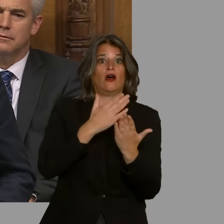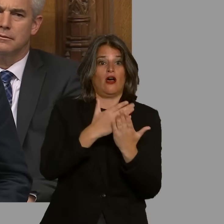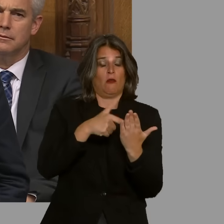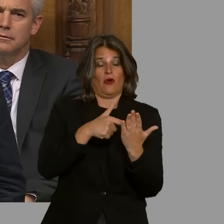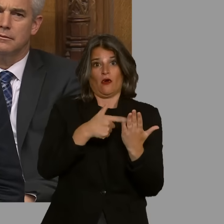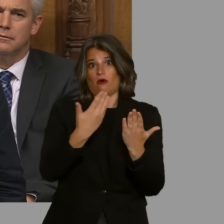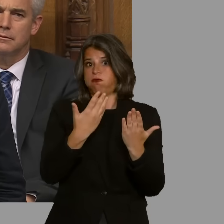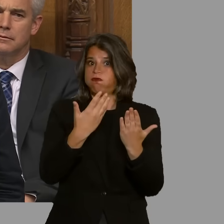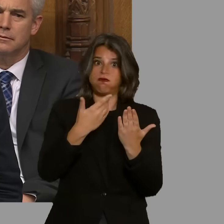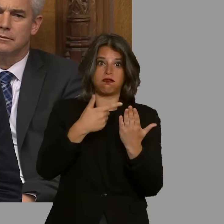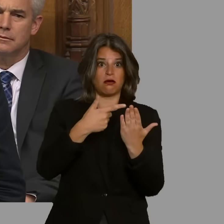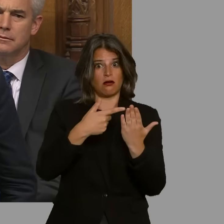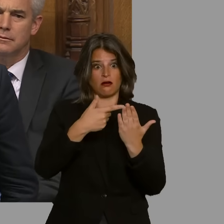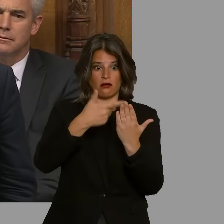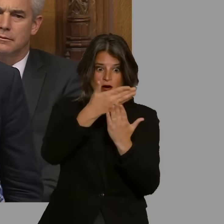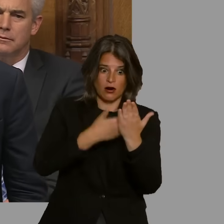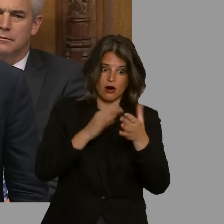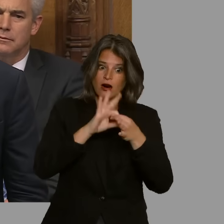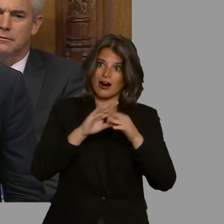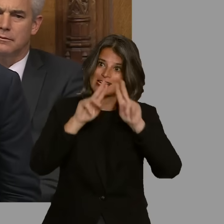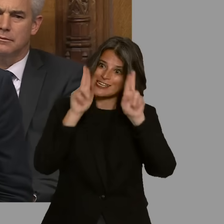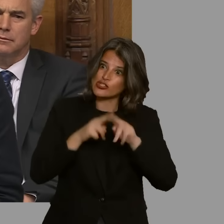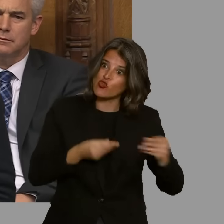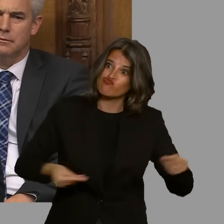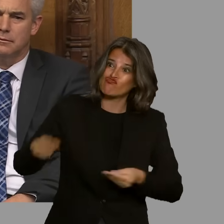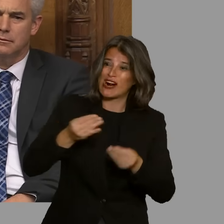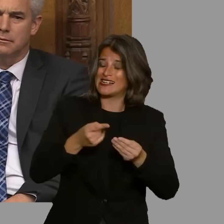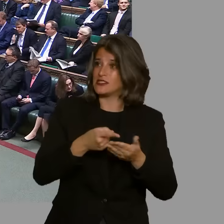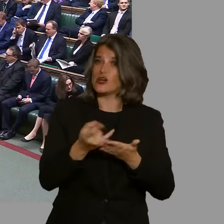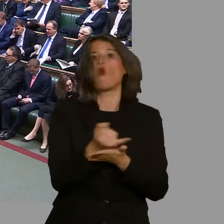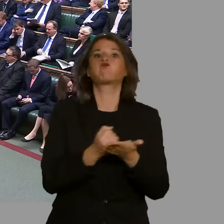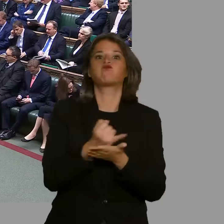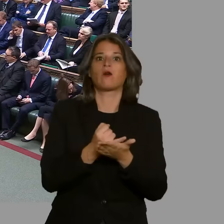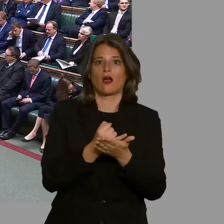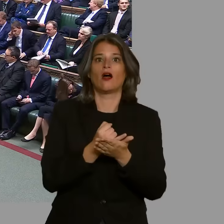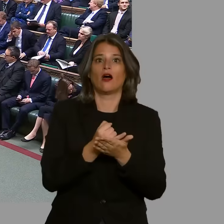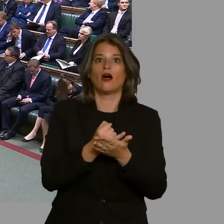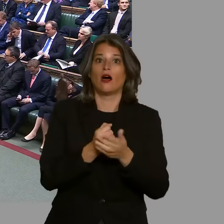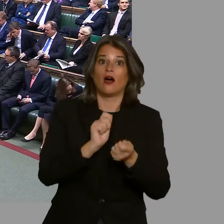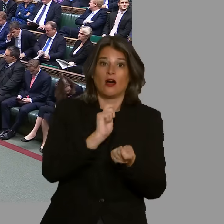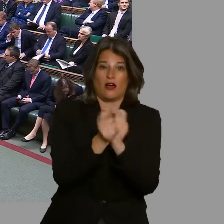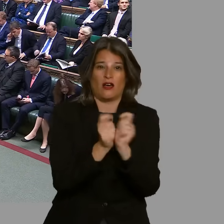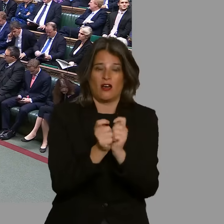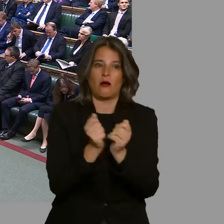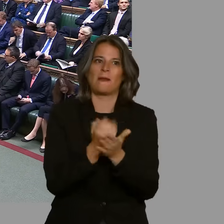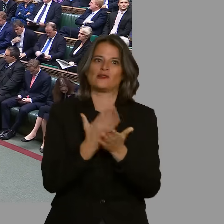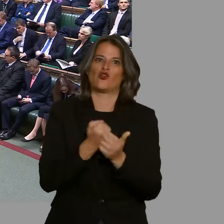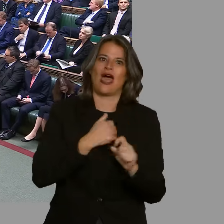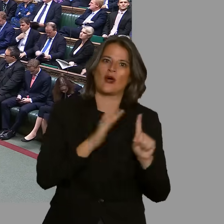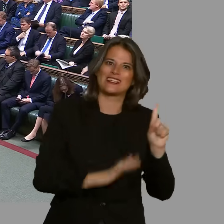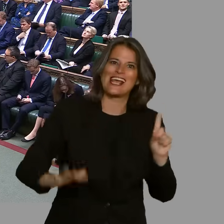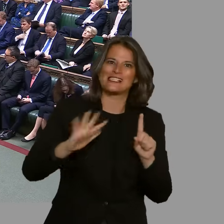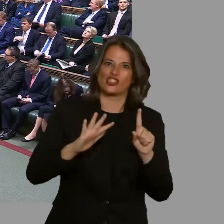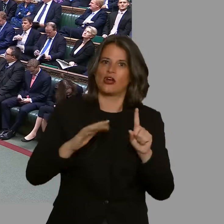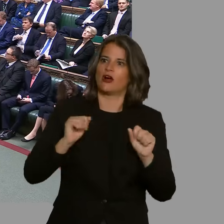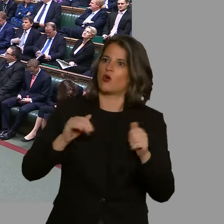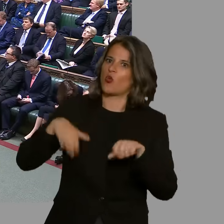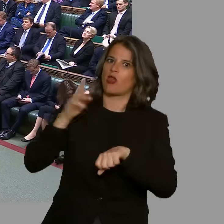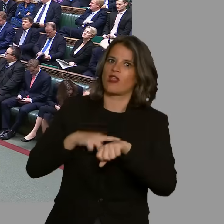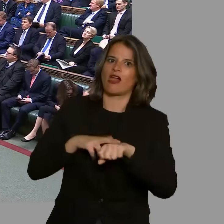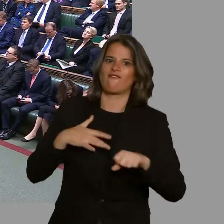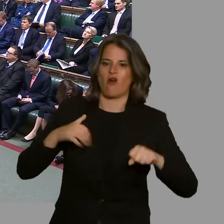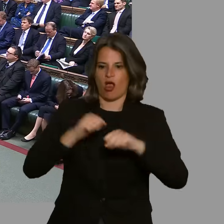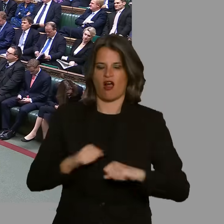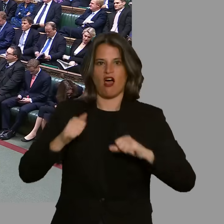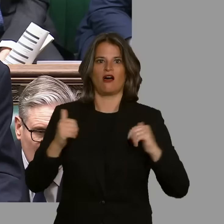Ireland as equal citizens of this United Kingdom? Well, I'll just say to the honourable gentleman, those